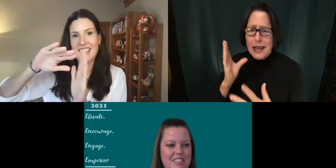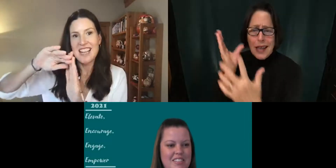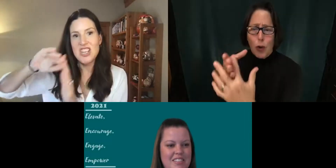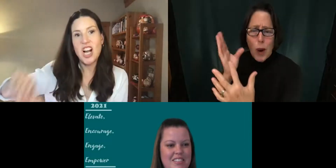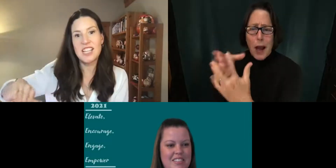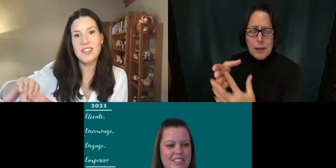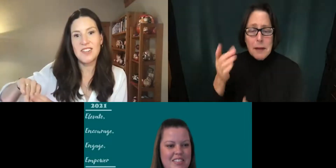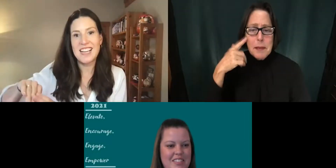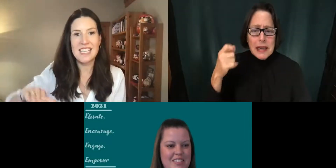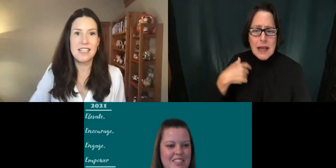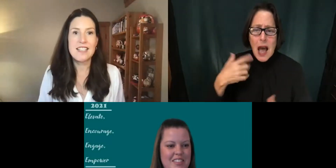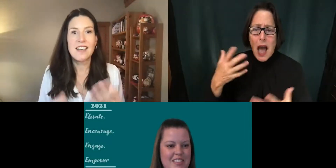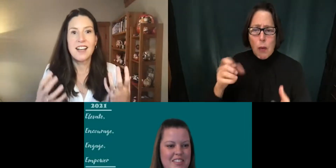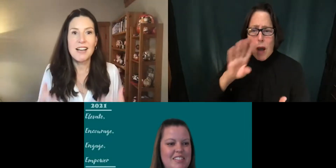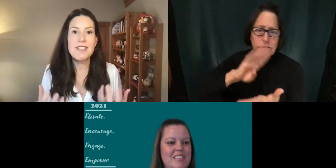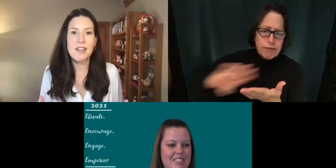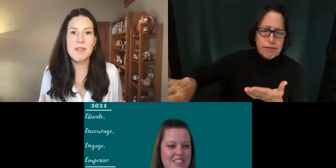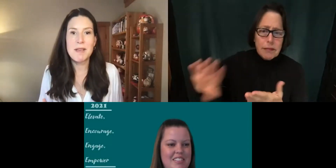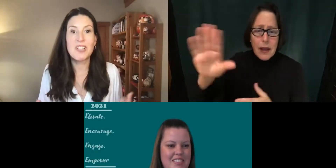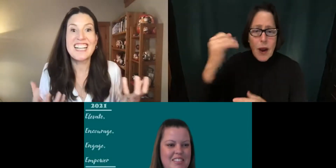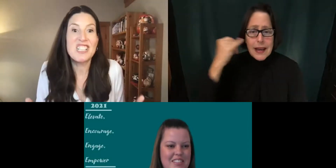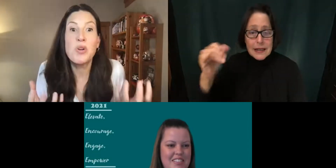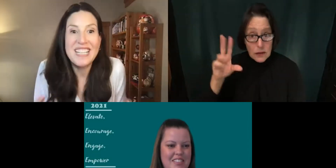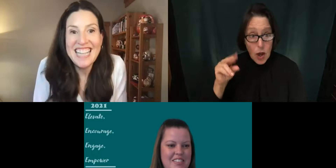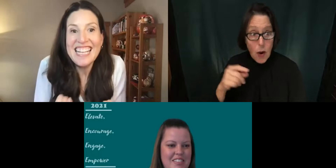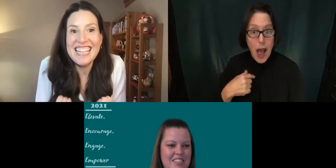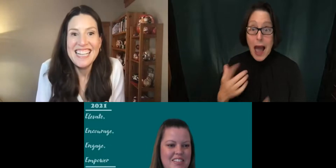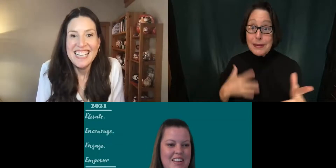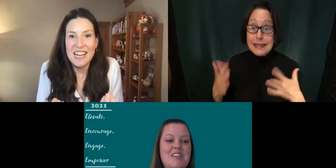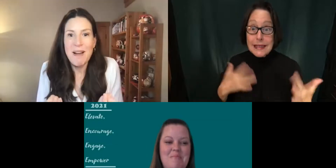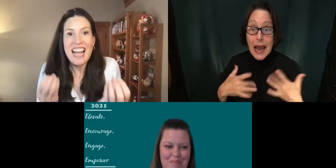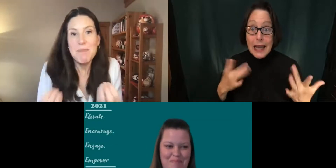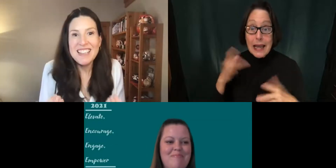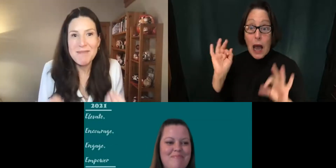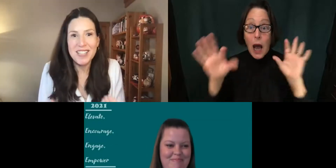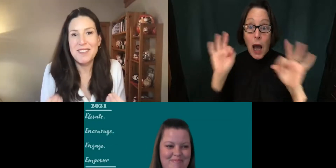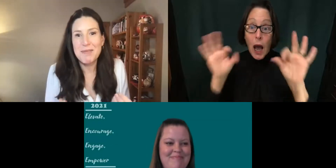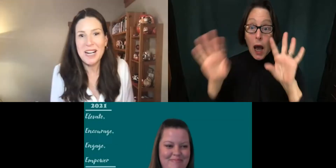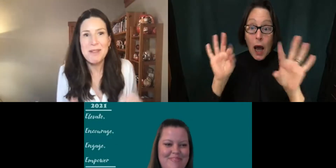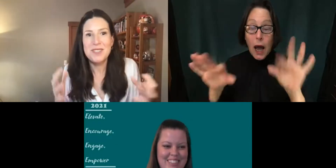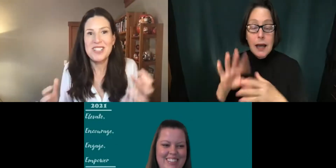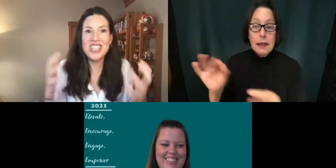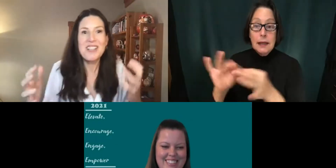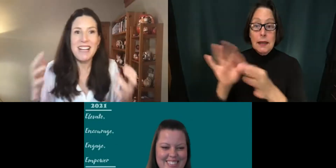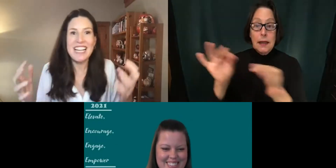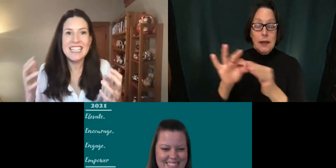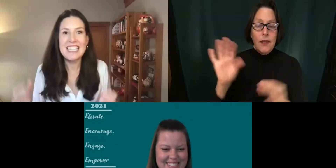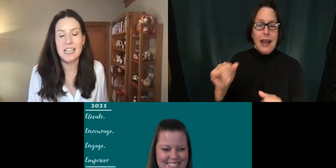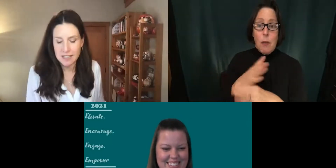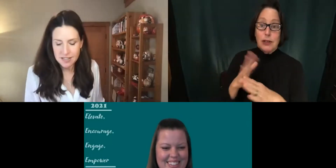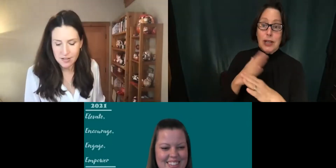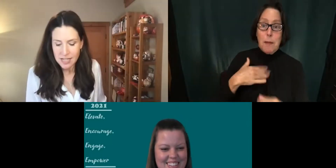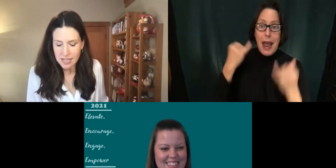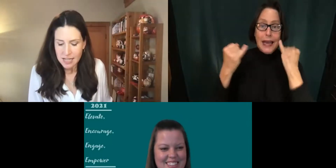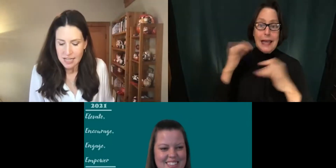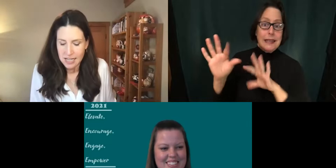to not hear their ideas. I was interrupting people because I got so excited about helping them solve their problems or to share my idea.